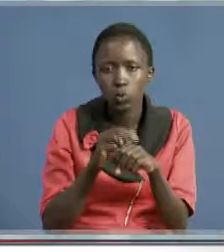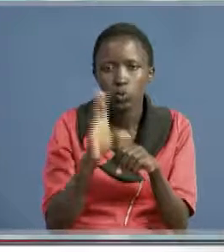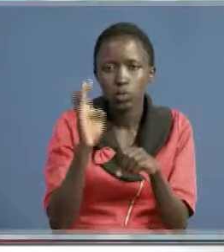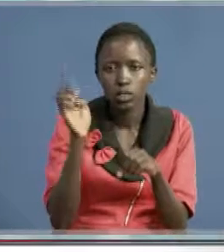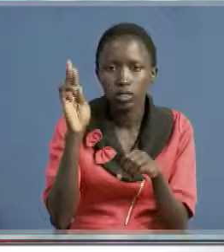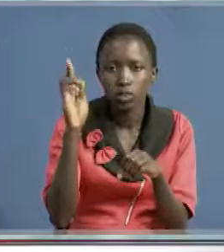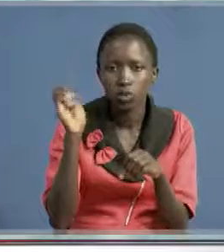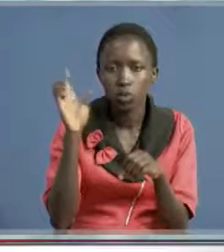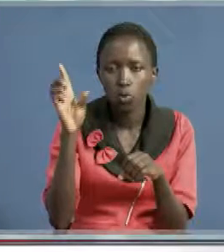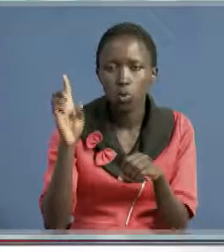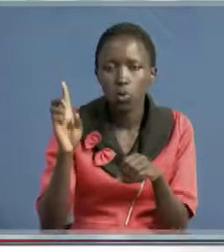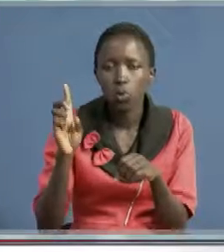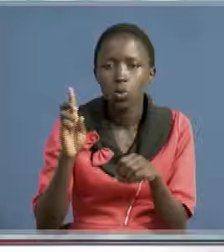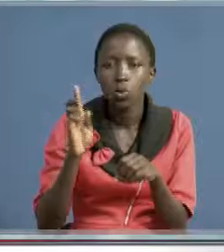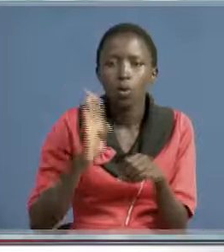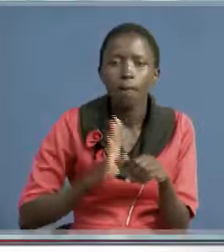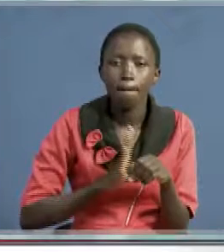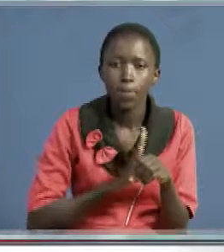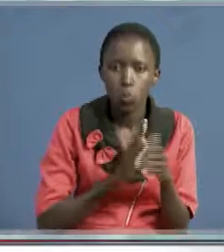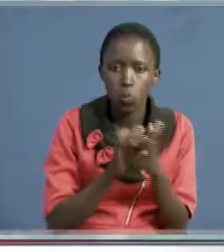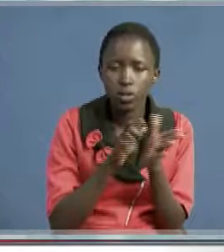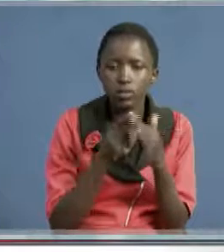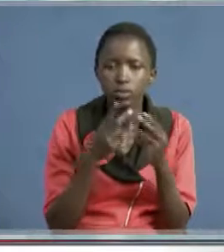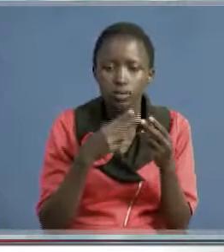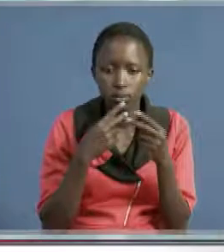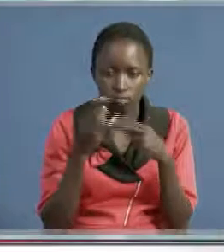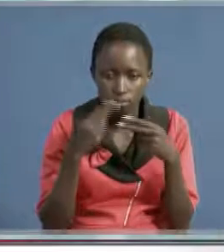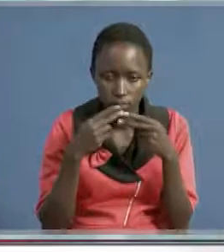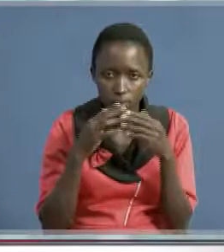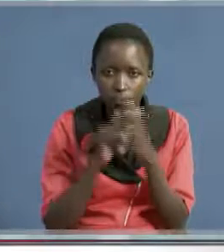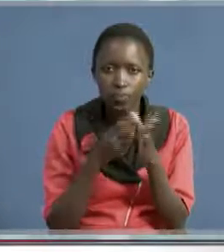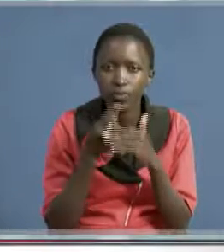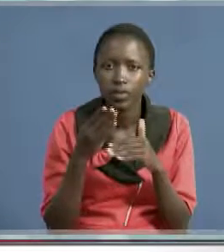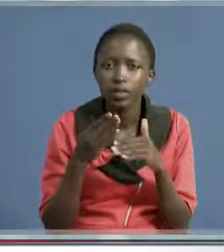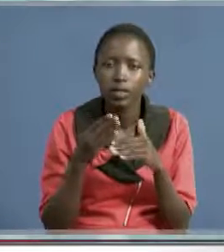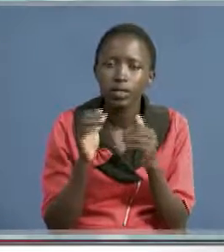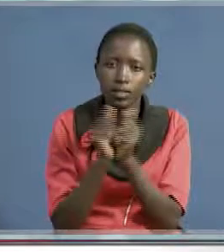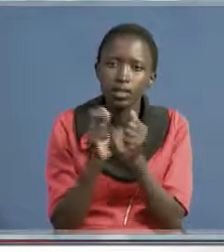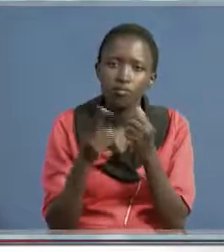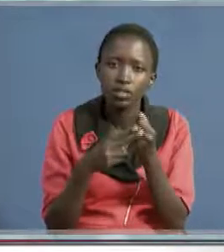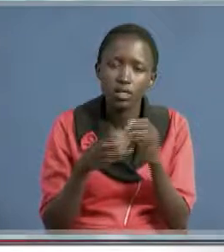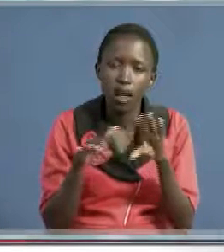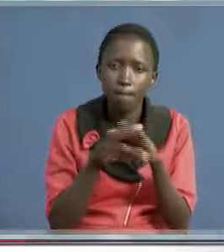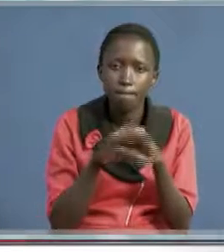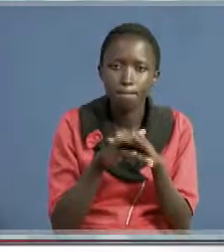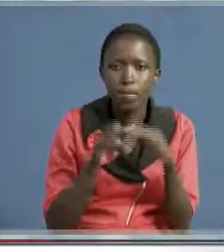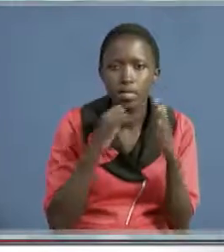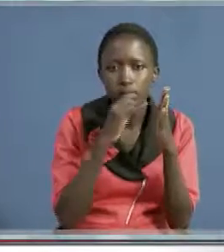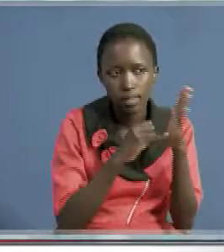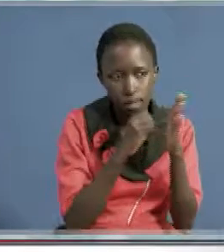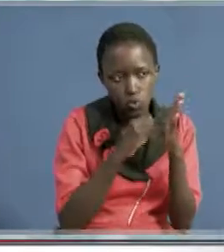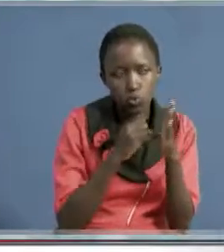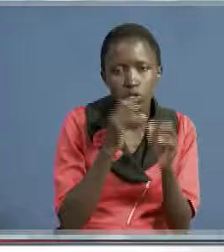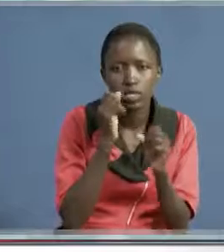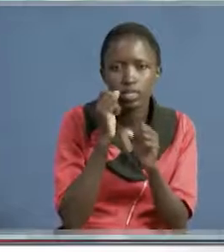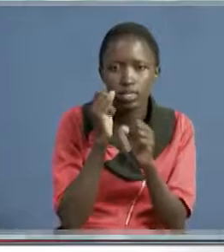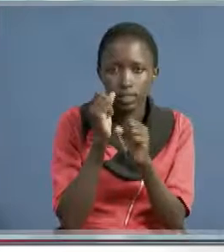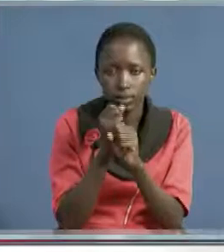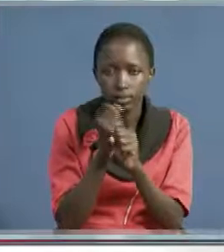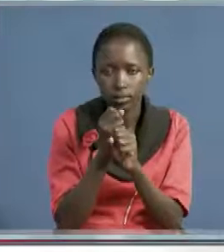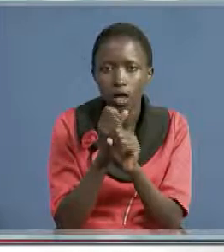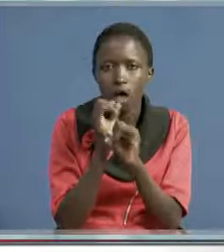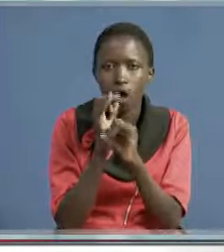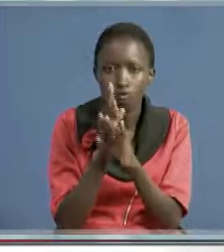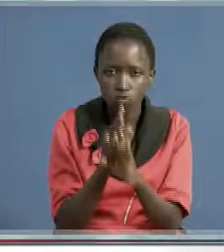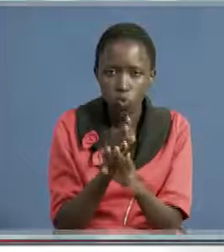Produce Board. He was speaking during an official inauguration of 17-member sugar industry task force, which is expected